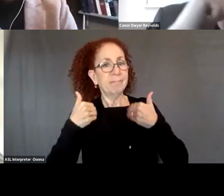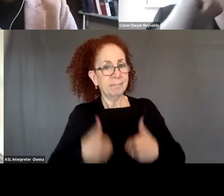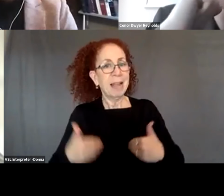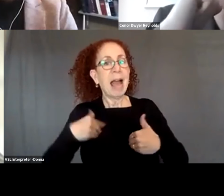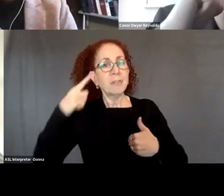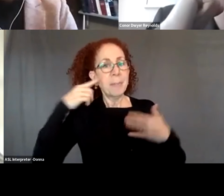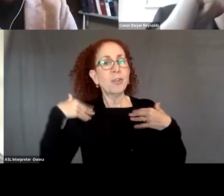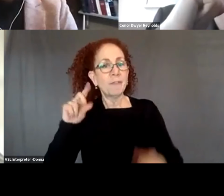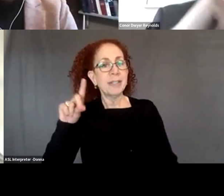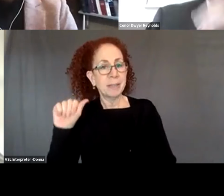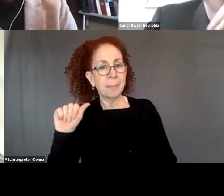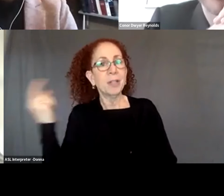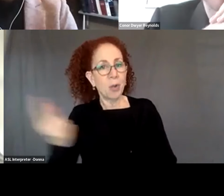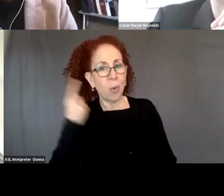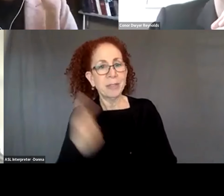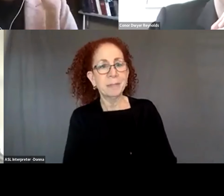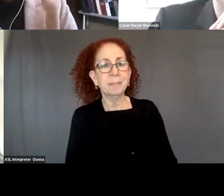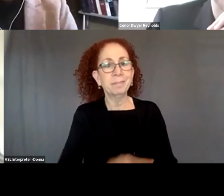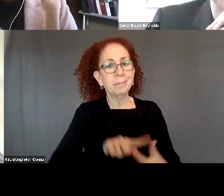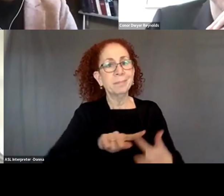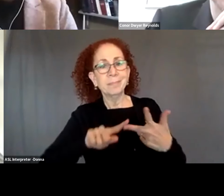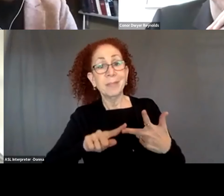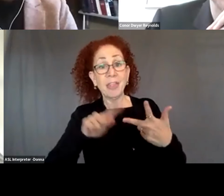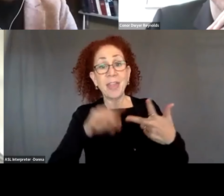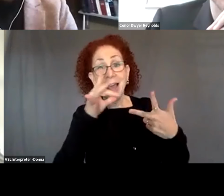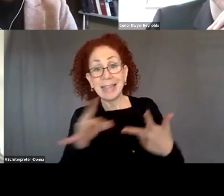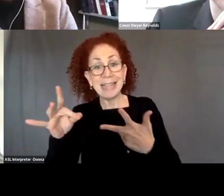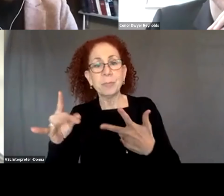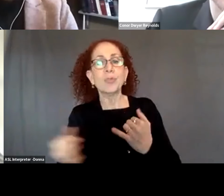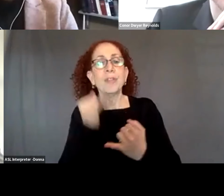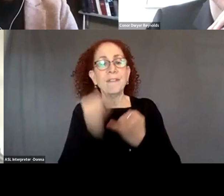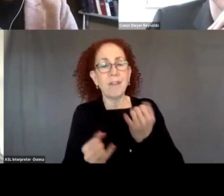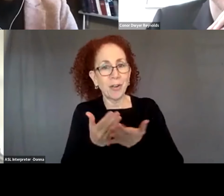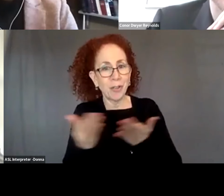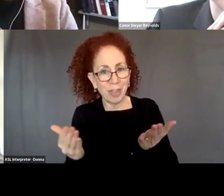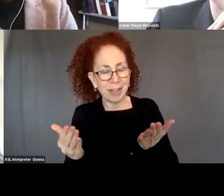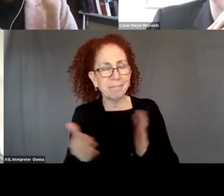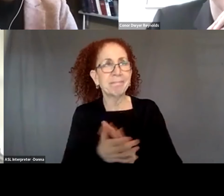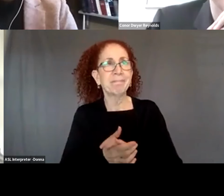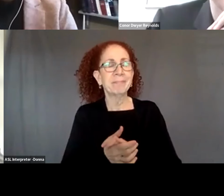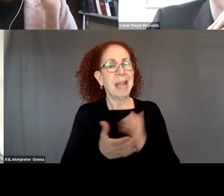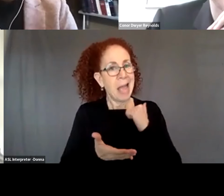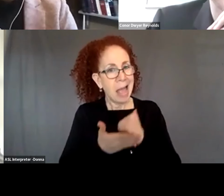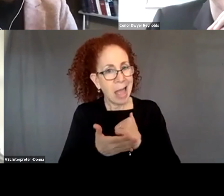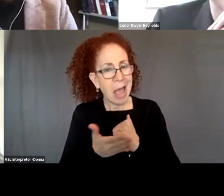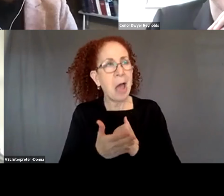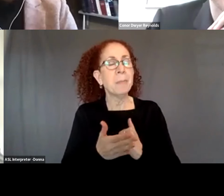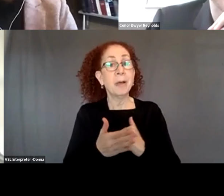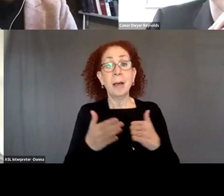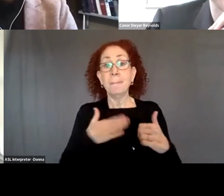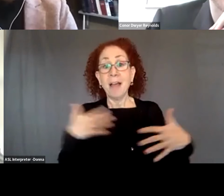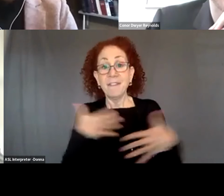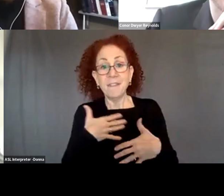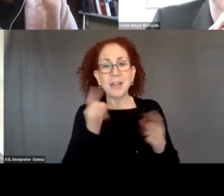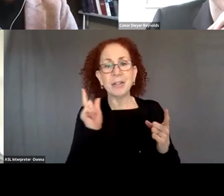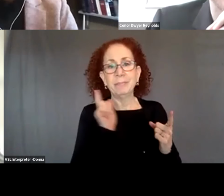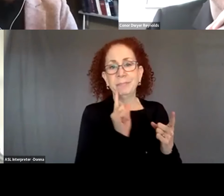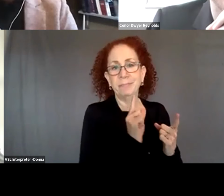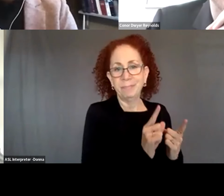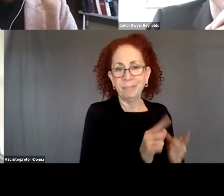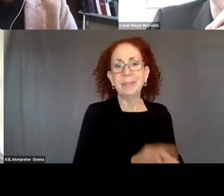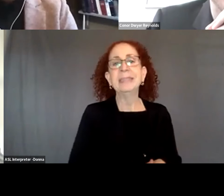disability. And that leads me to the final thing that has chipped away over time at the fear I have of co-opting